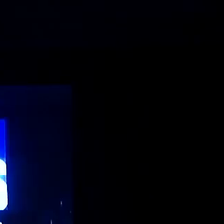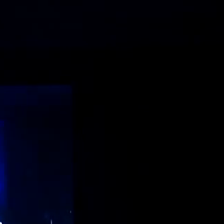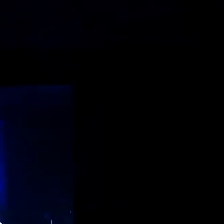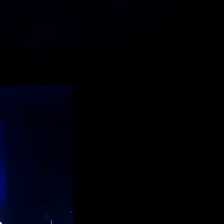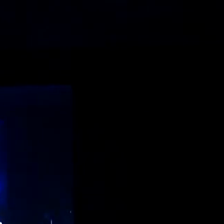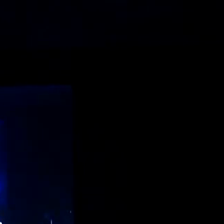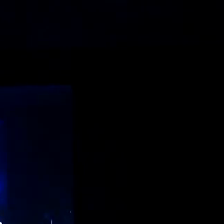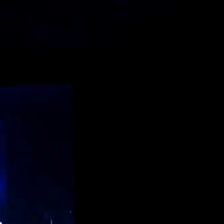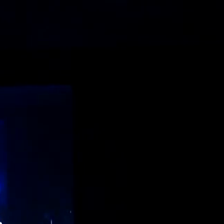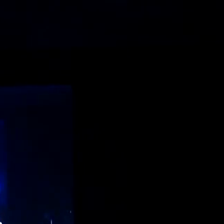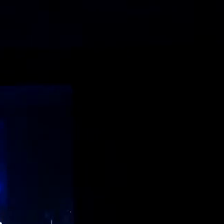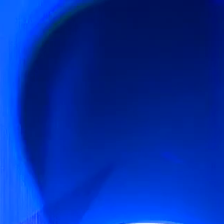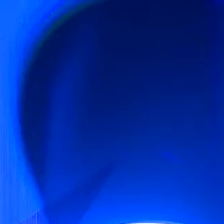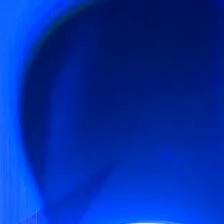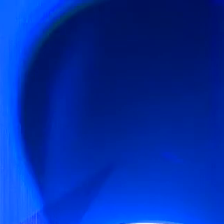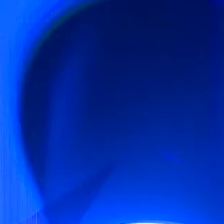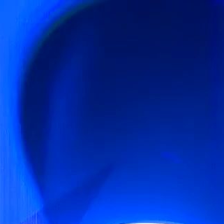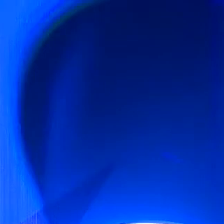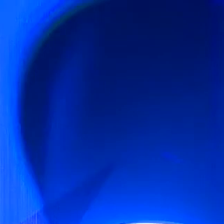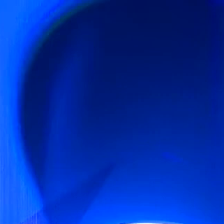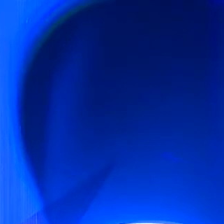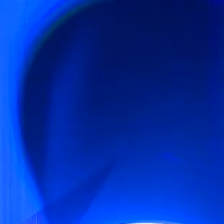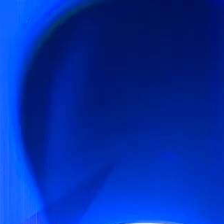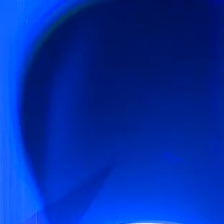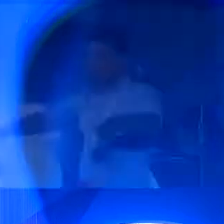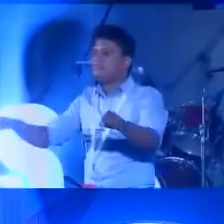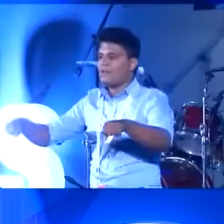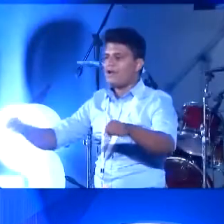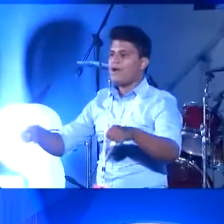wouldn't ride. Today I ride a Harley Davidson.